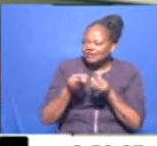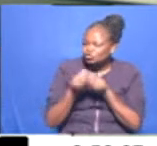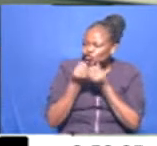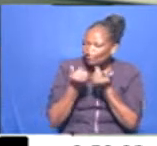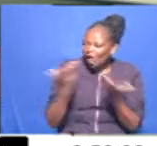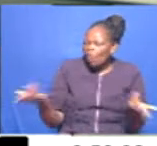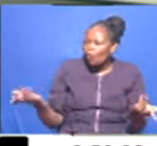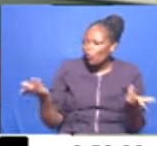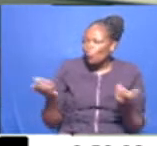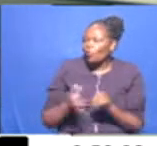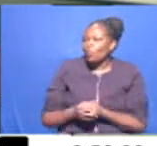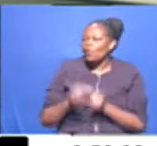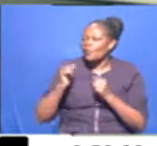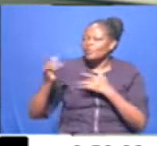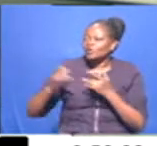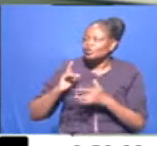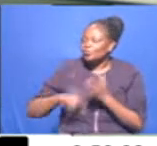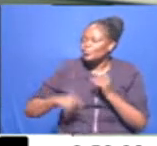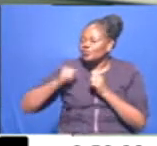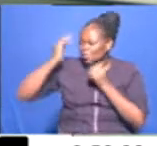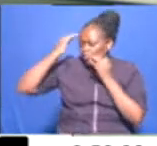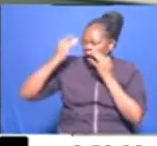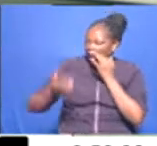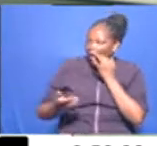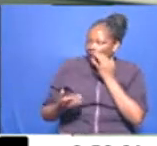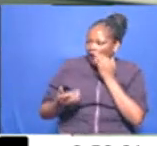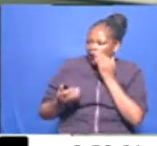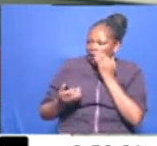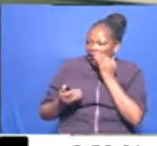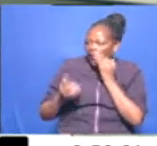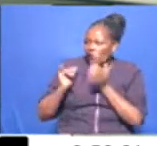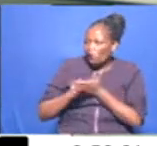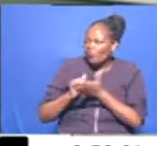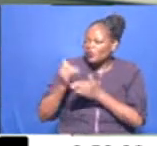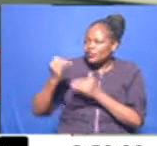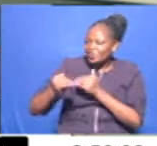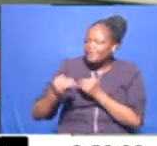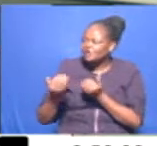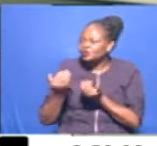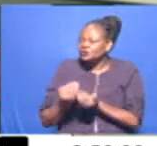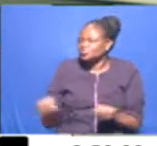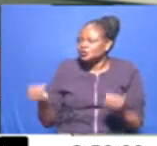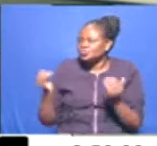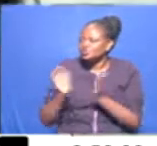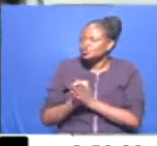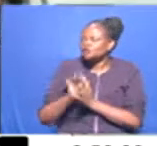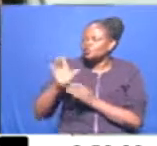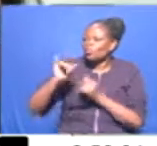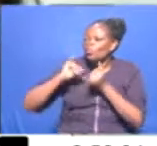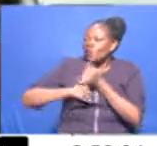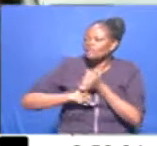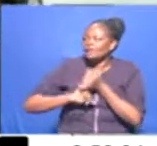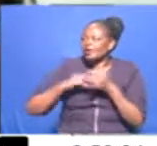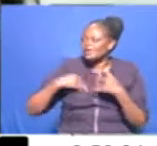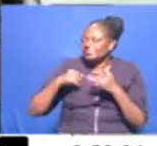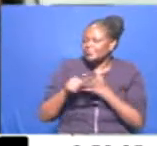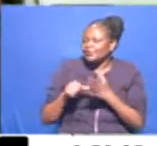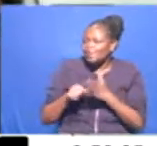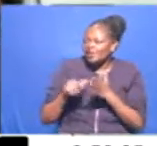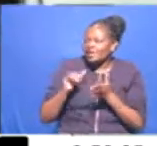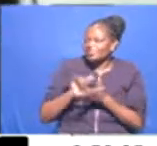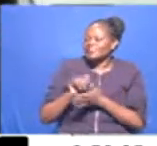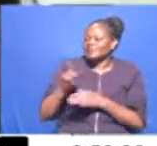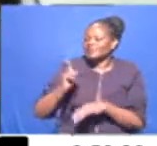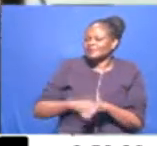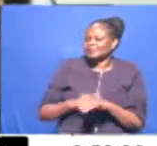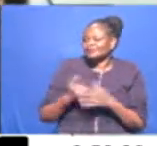look out for? How can you tell, even you yourself, how can you tell that your neighbor, your child, your spouse has a problem, and that it's time now